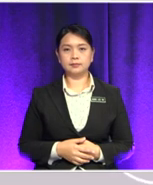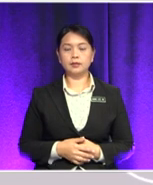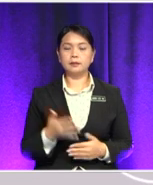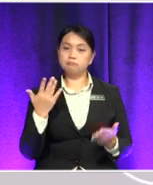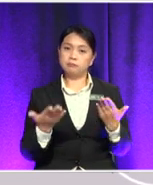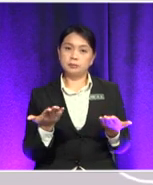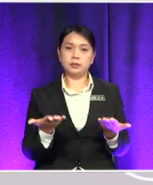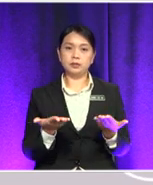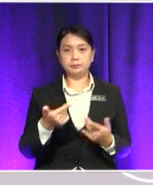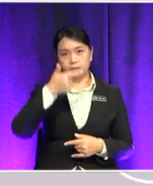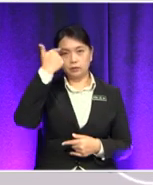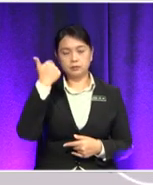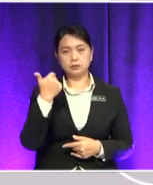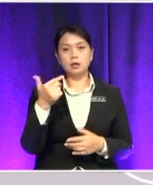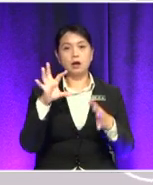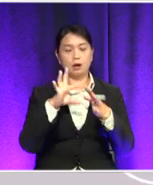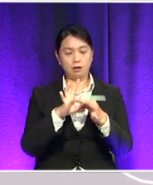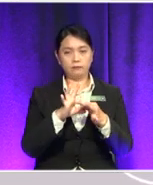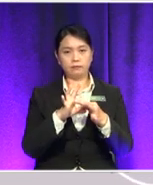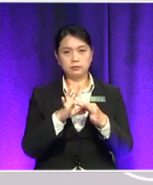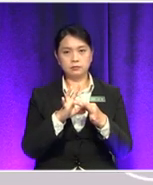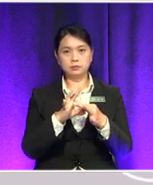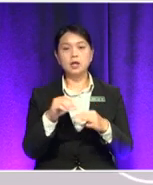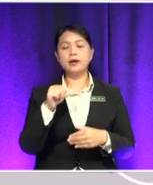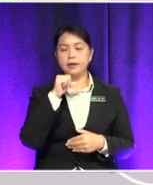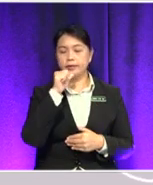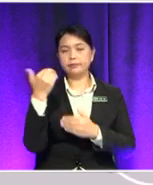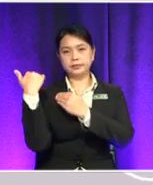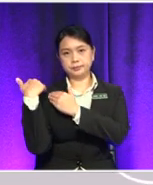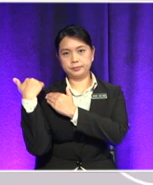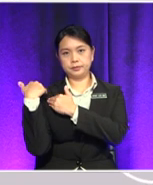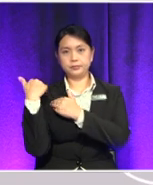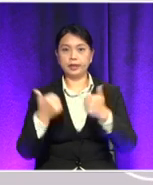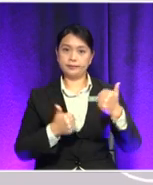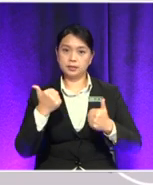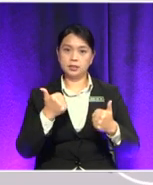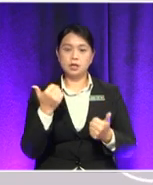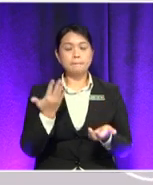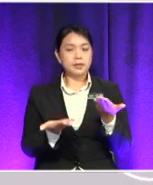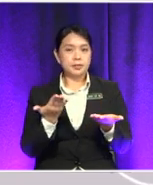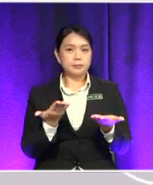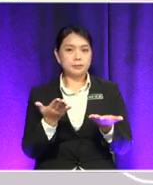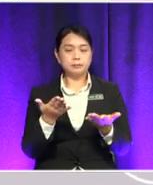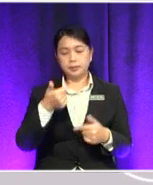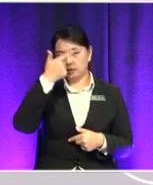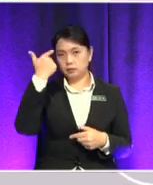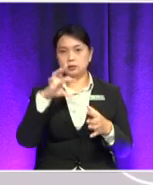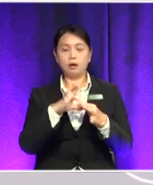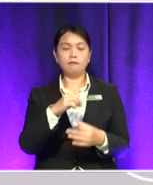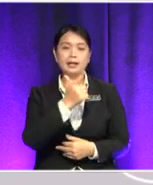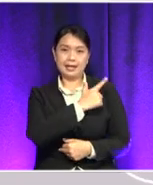irresponsible drivers, maybe because of the laziness, maybe because of their